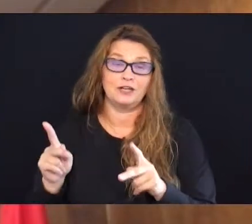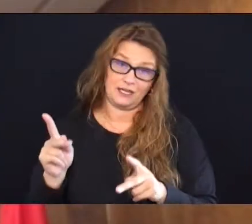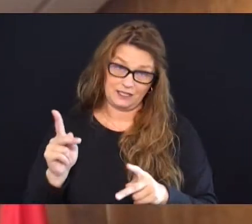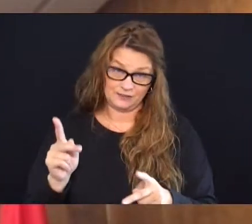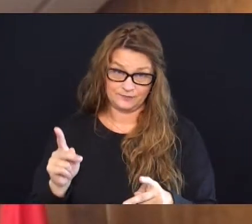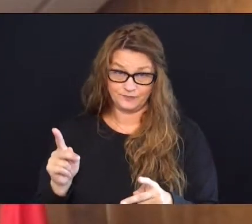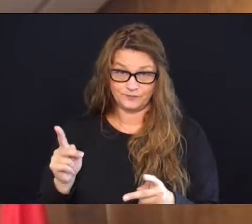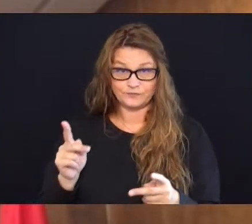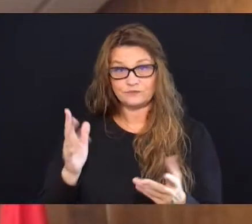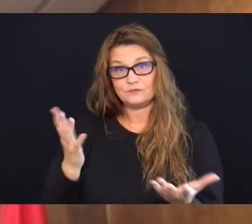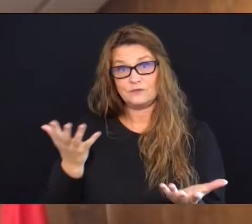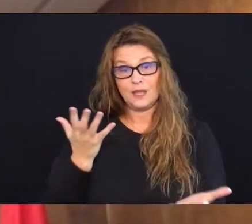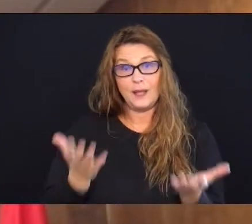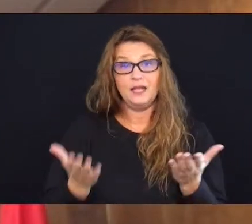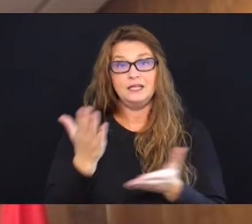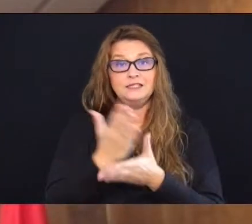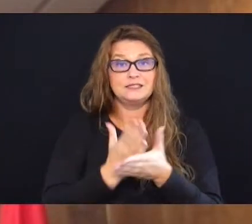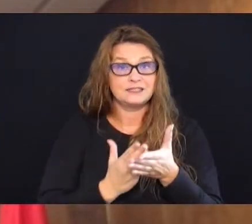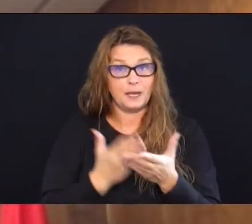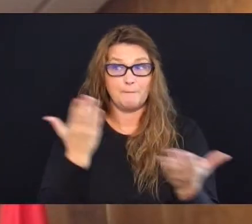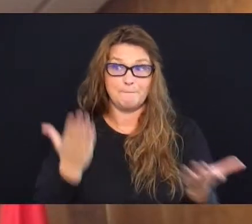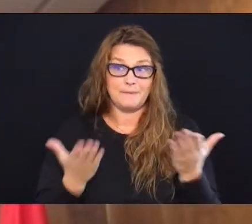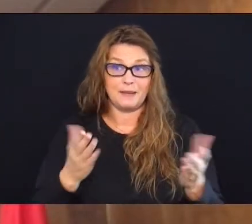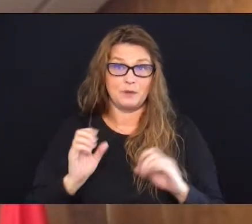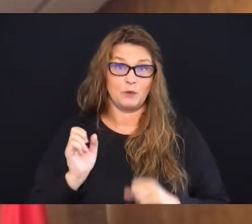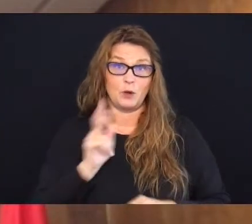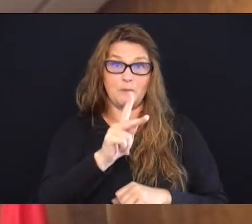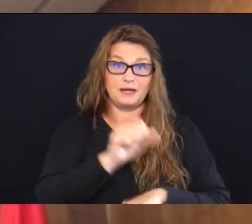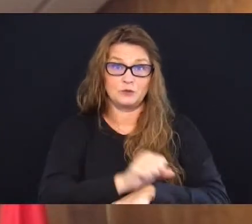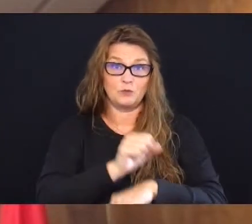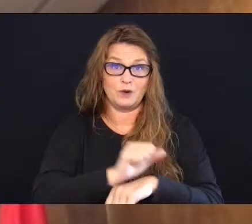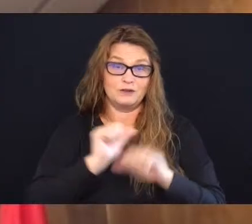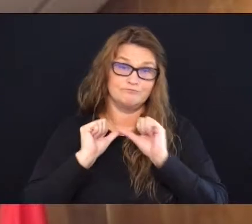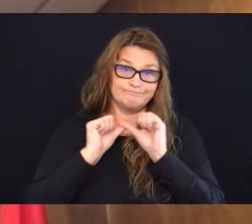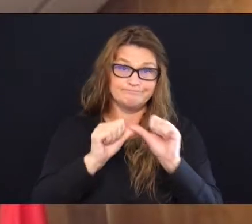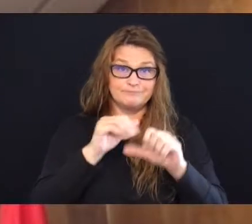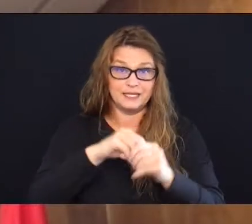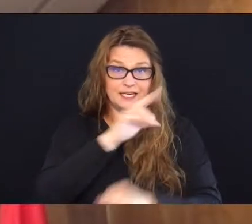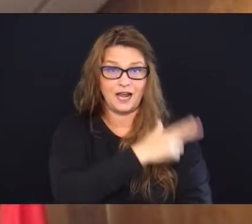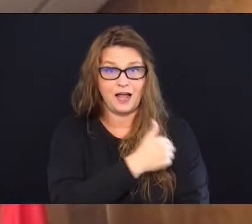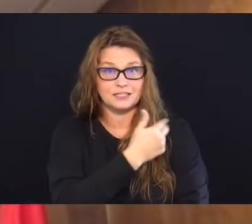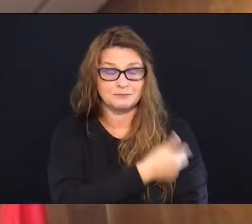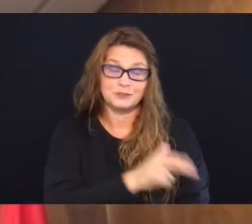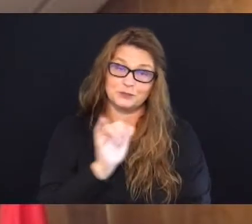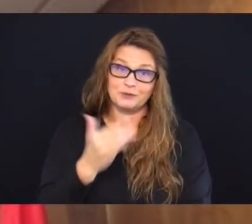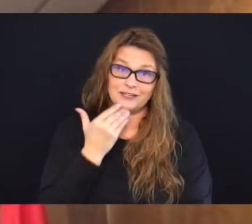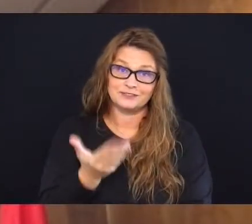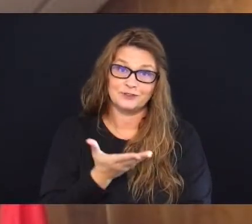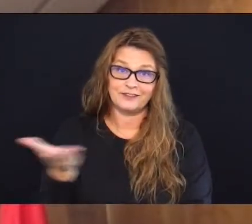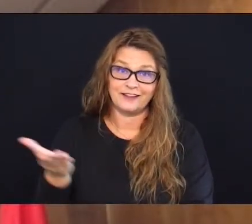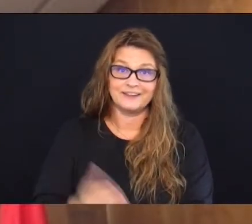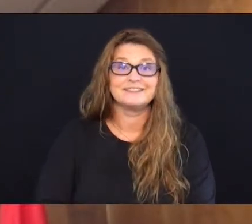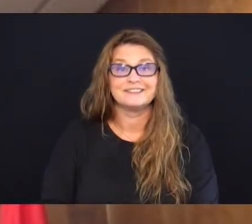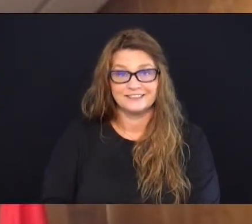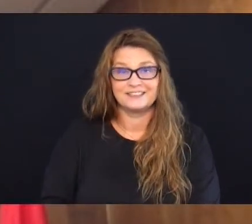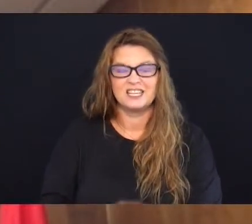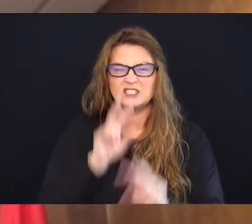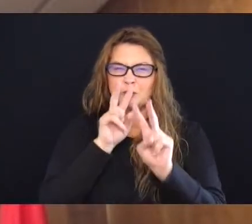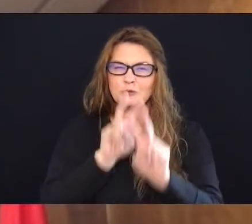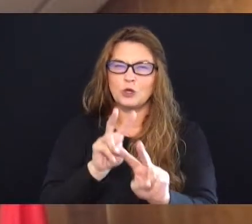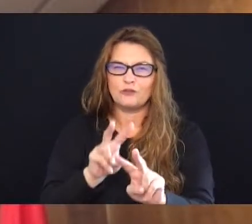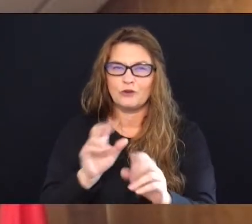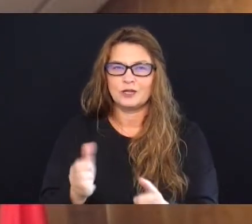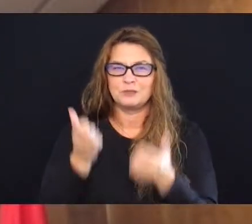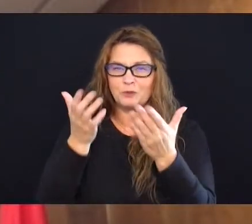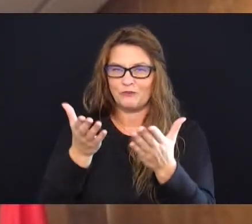some of them actually say that they may go into the hospitals and want to continue to do some of that work working for those hospitals. So looking forward to providing